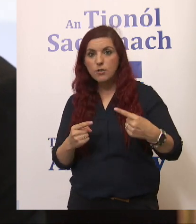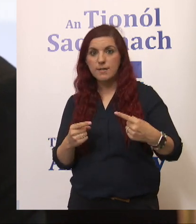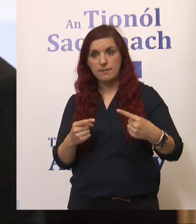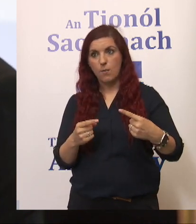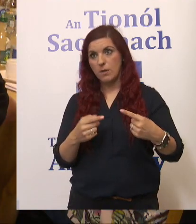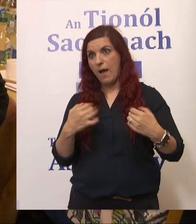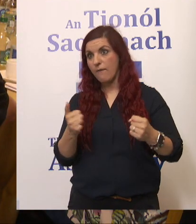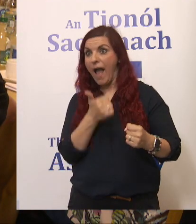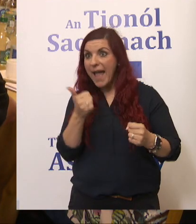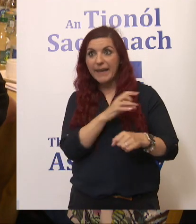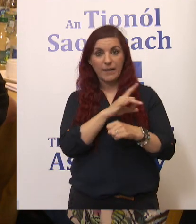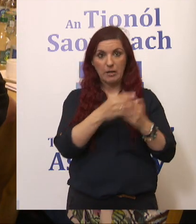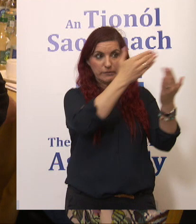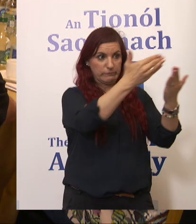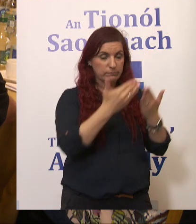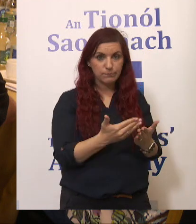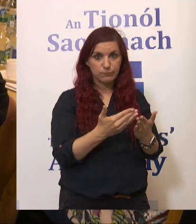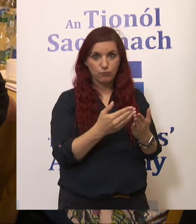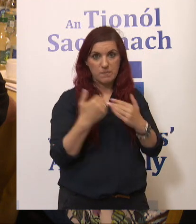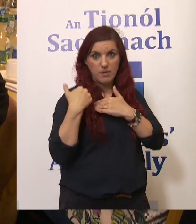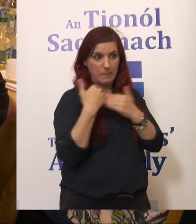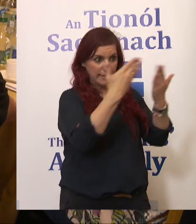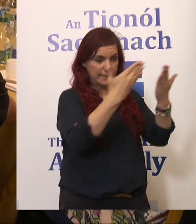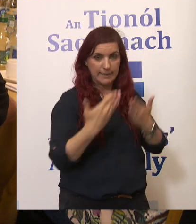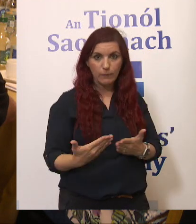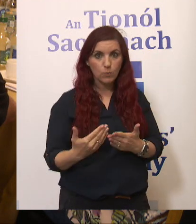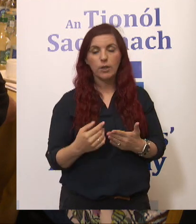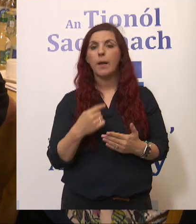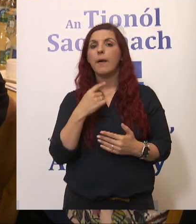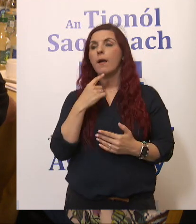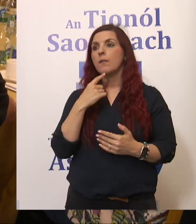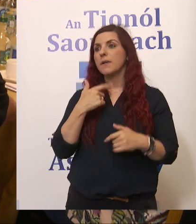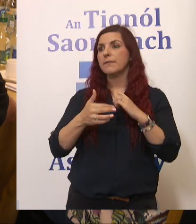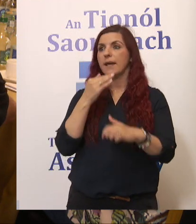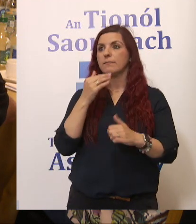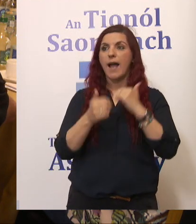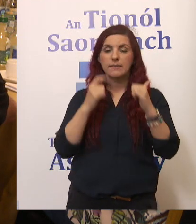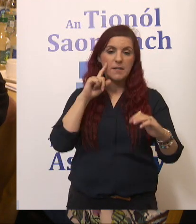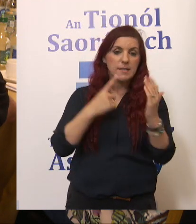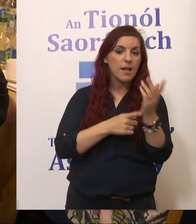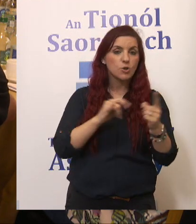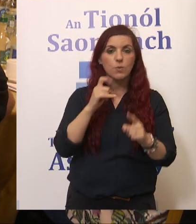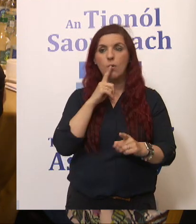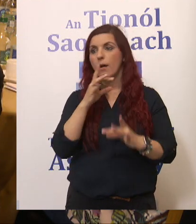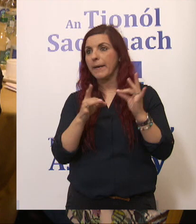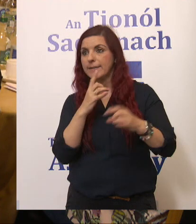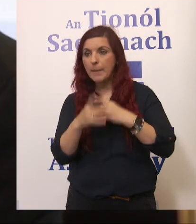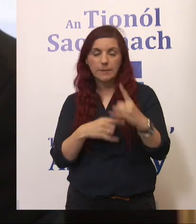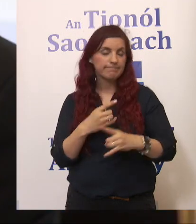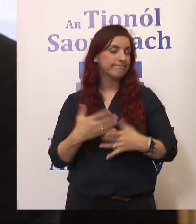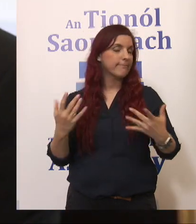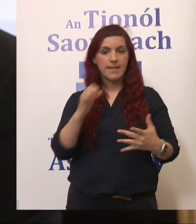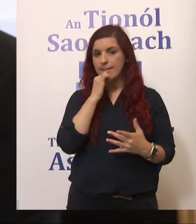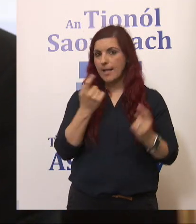responsibility. And then there's the actually act of deciding to do it. We're going to make this happen, which is, you know, in itself not an